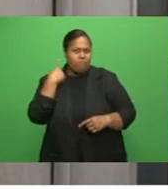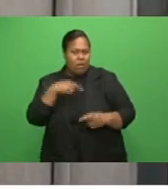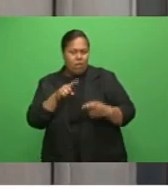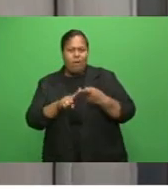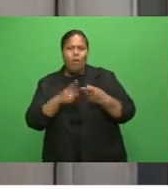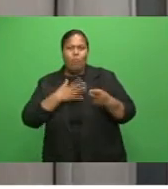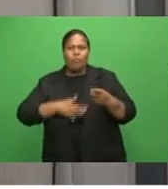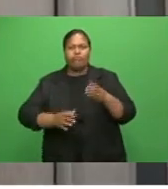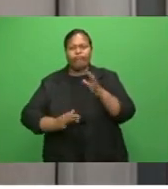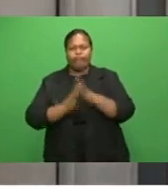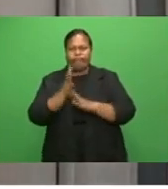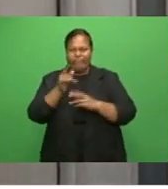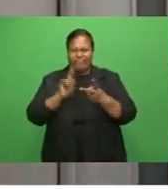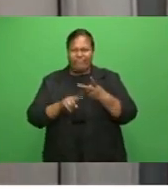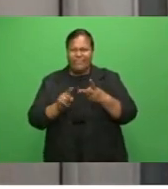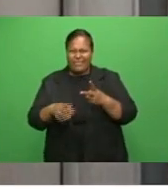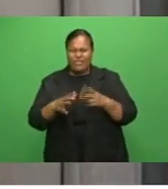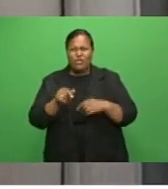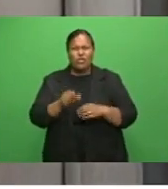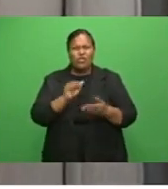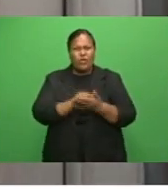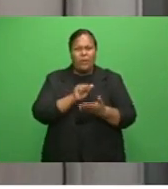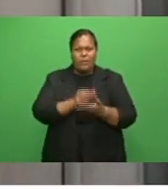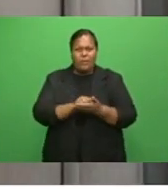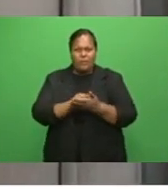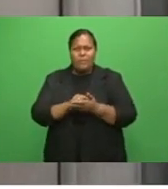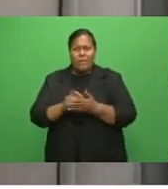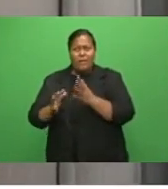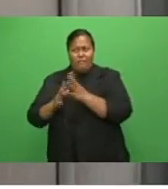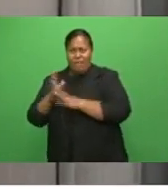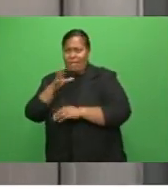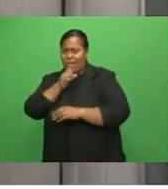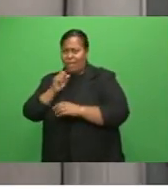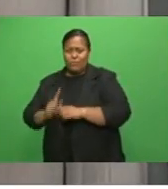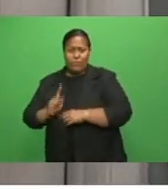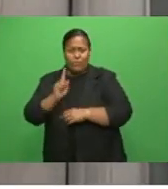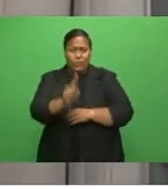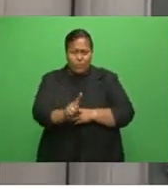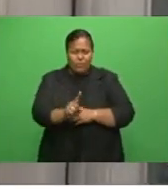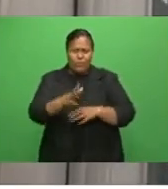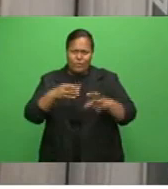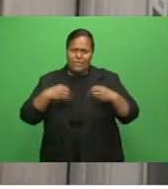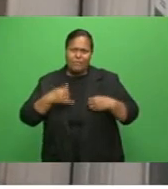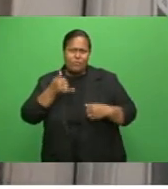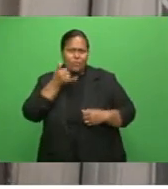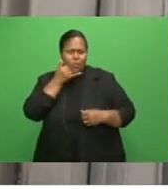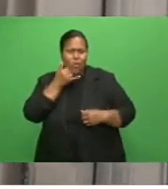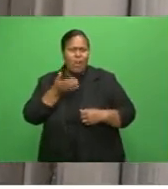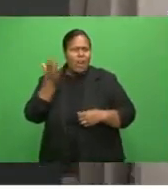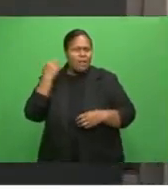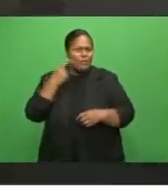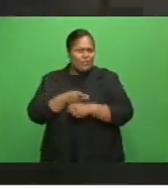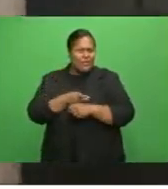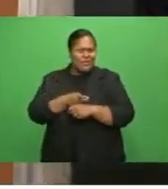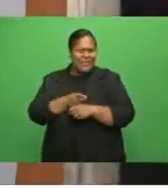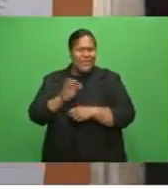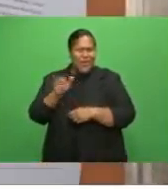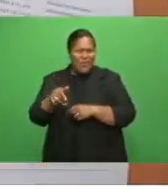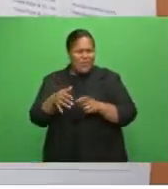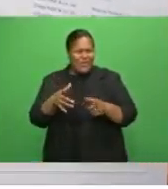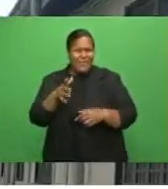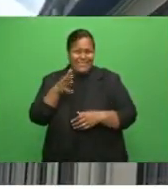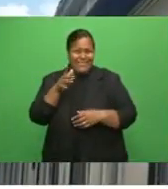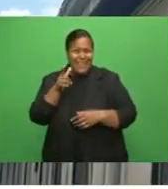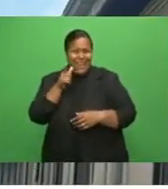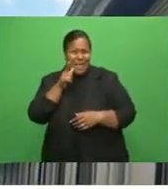found unconscious by firefighters who responded to a report of a fire at her Lami home last week. The post-mortem ruled that Chan's